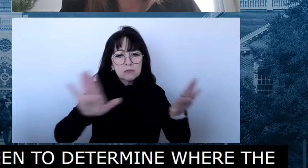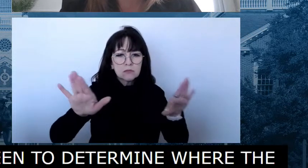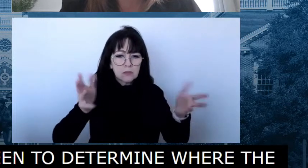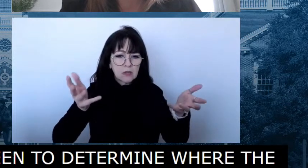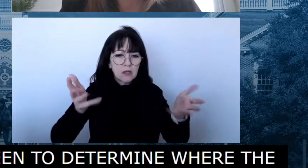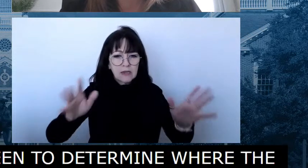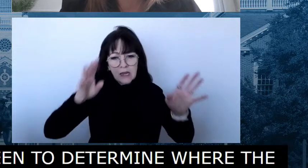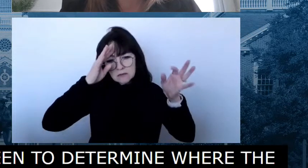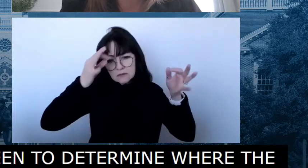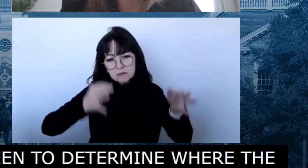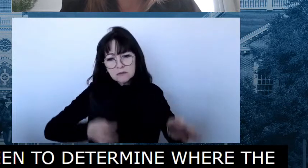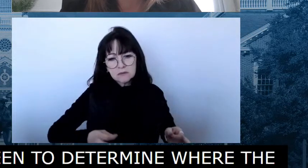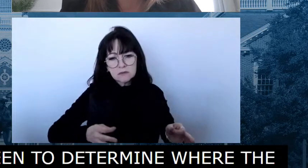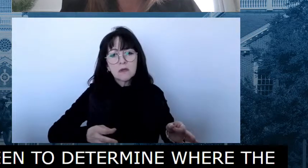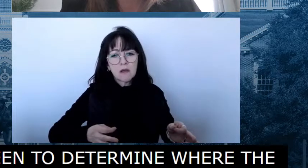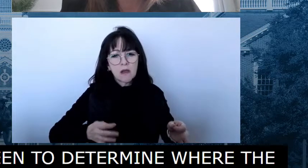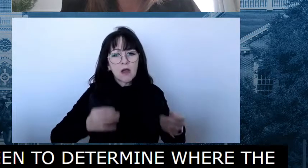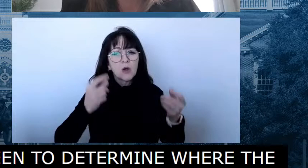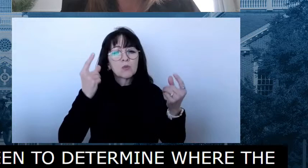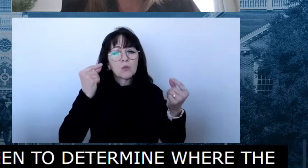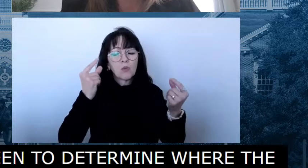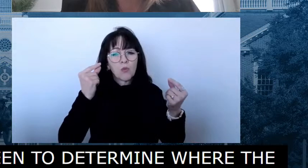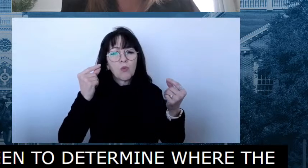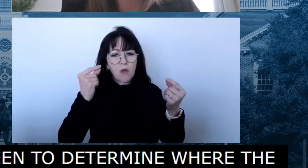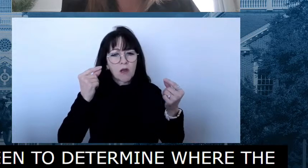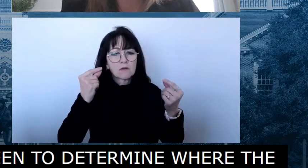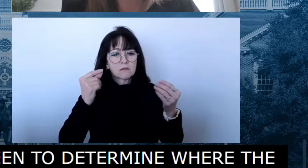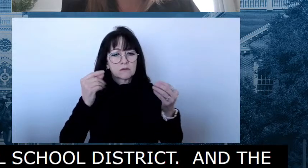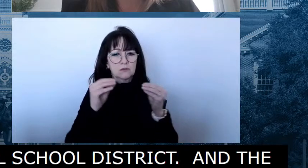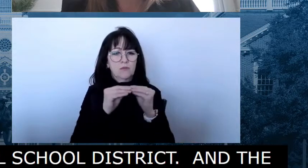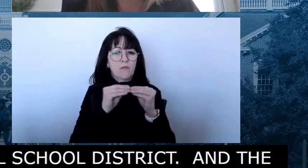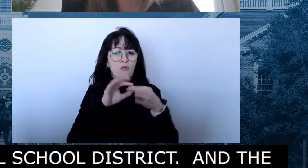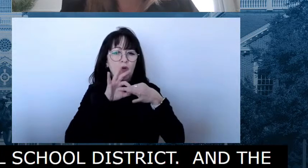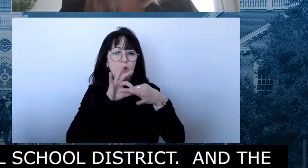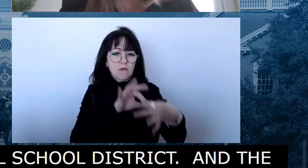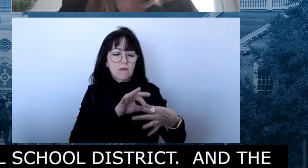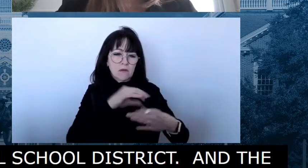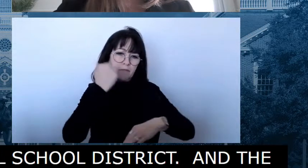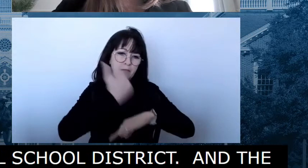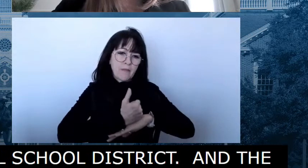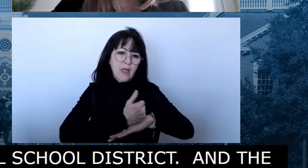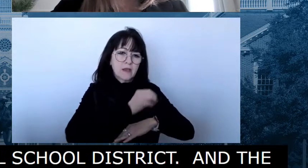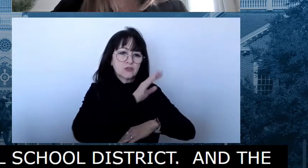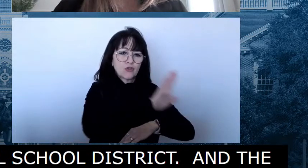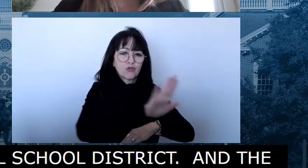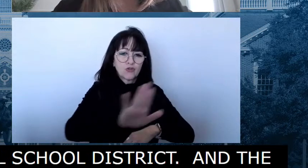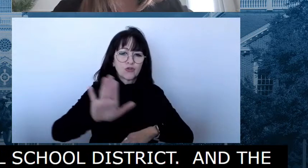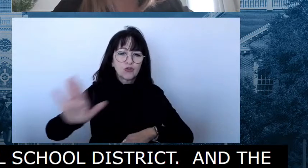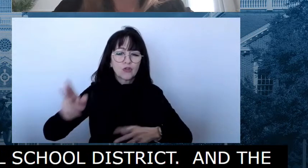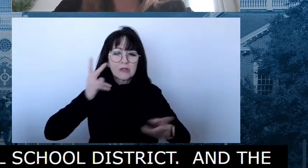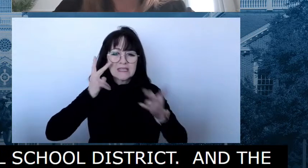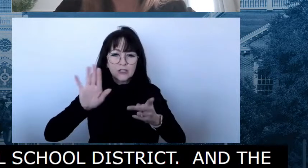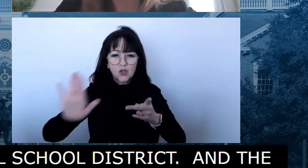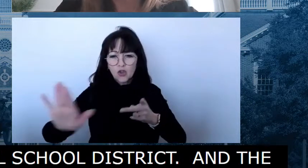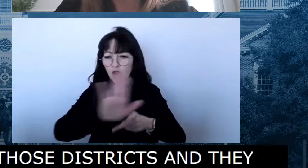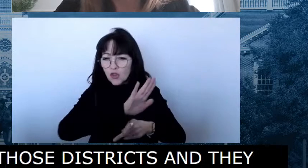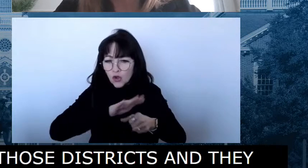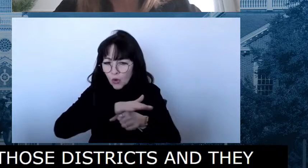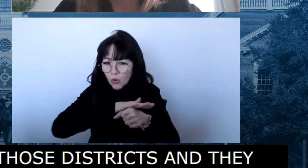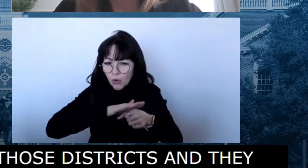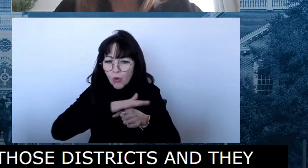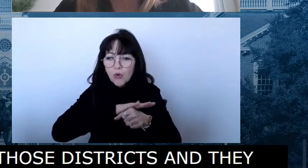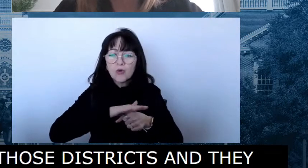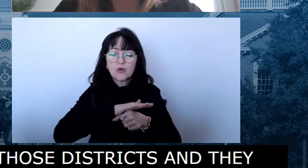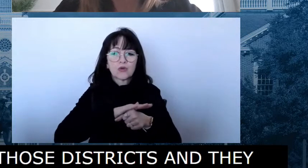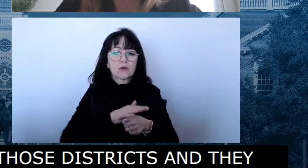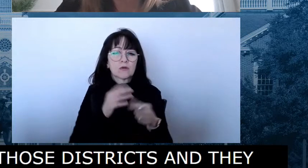districts can't, and they should, make decisions on their own based on what they see in their local area, what they see in their